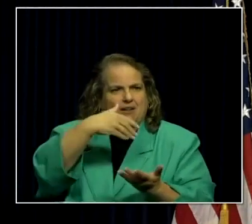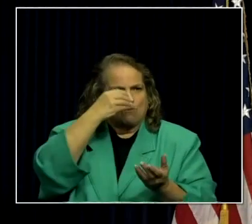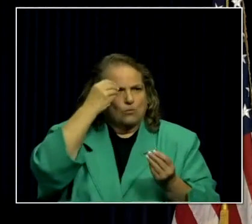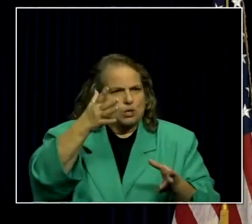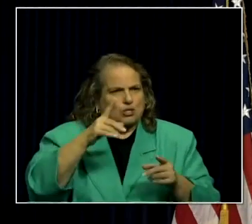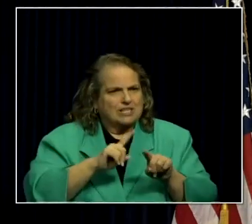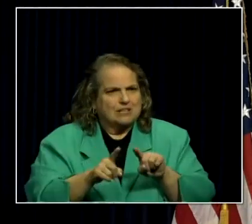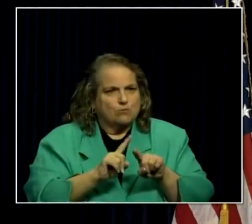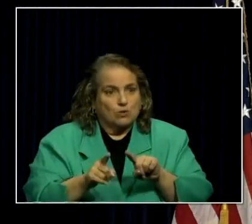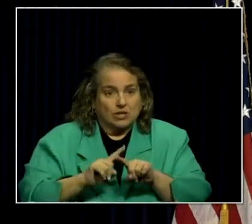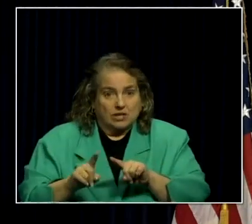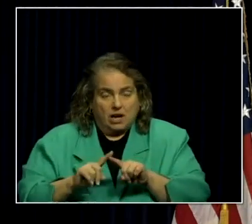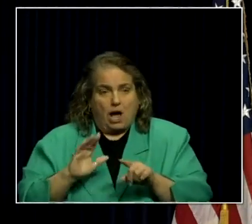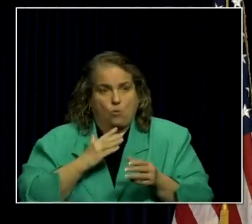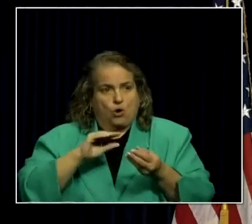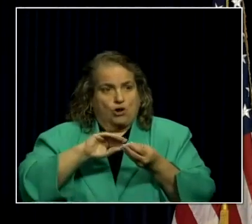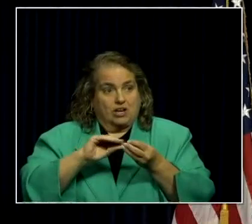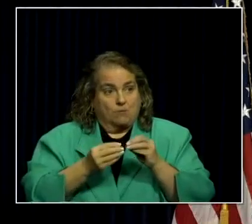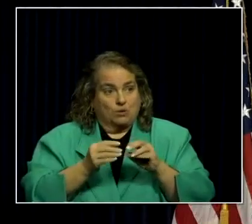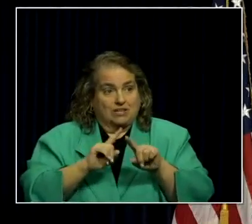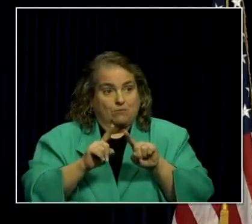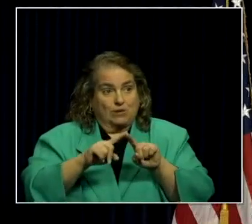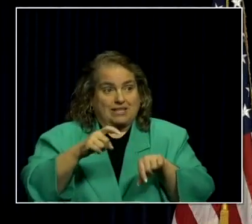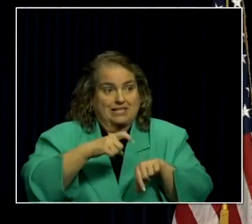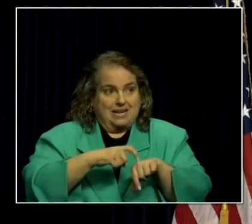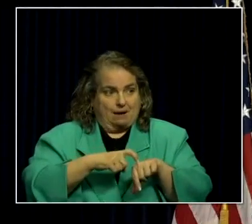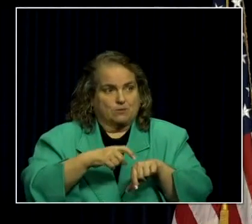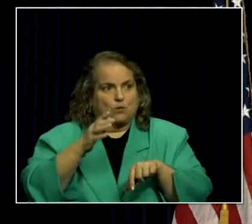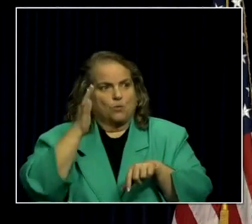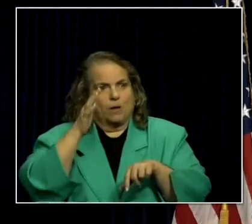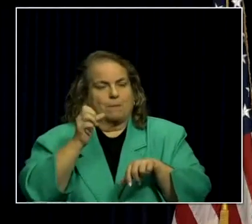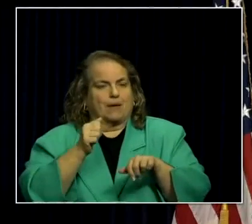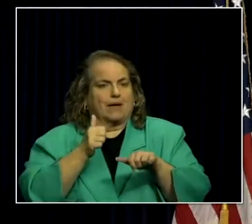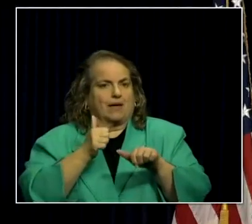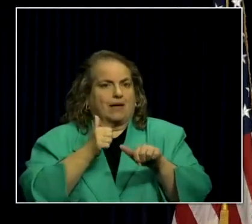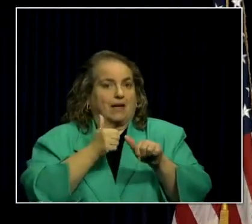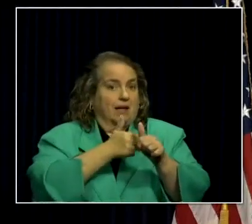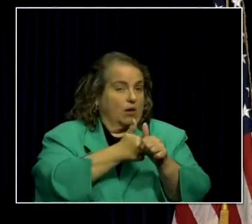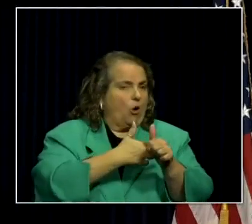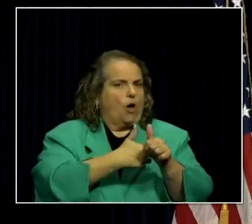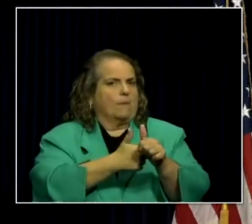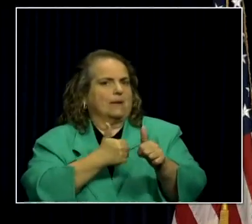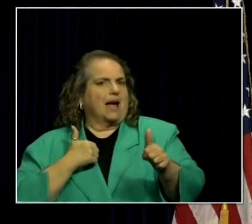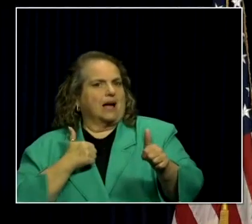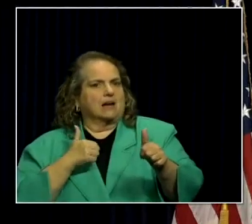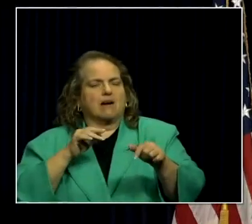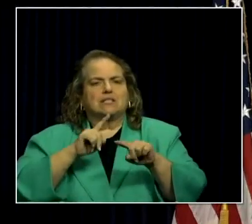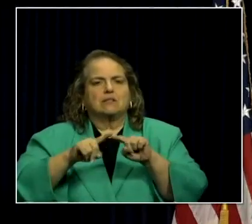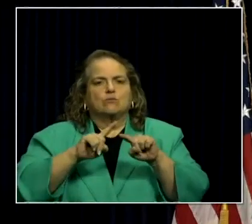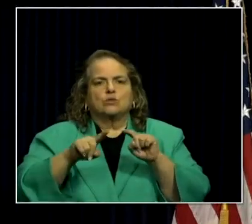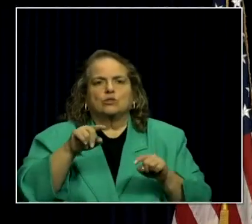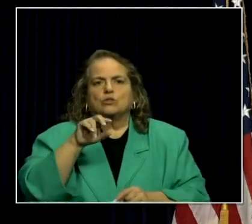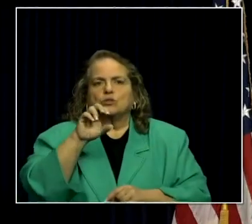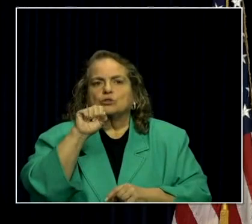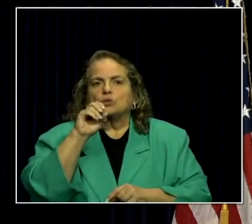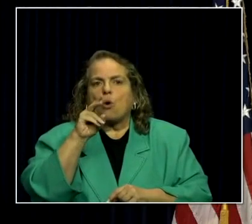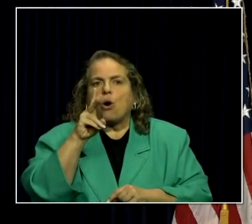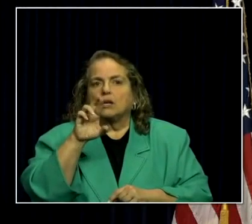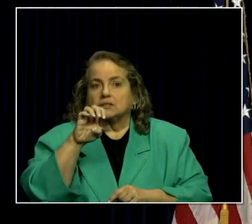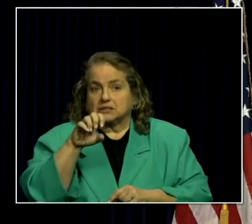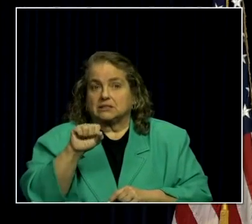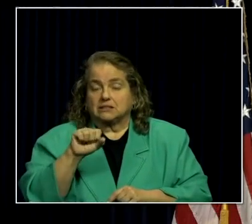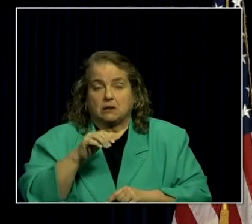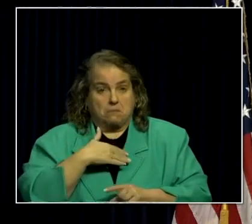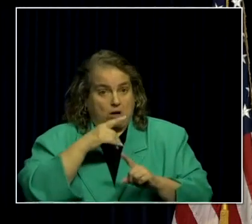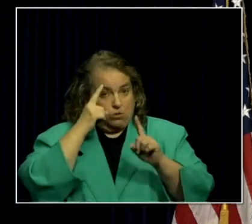report to us, our numbers at different times will be ahead or behind of other sources that come in. My goal is to give you